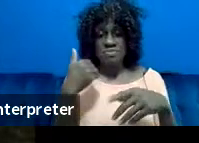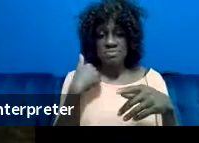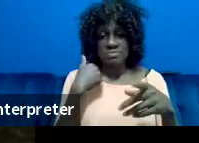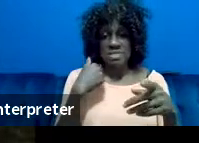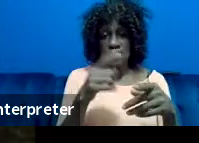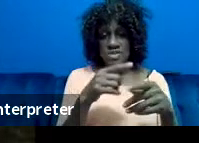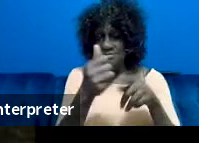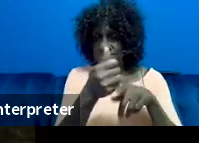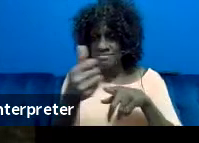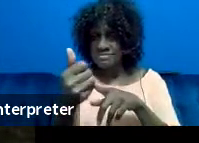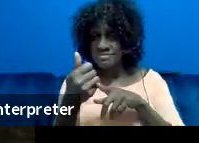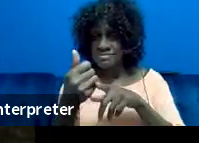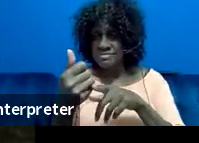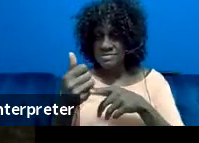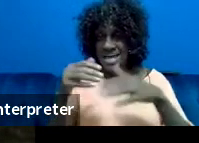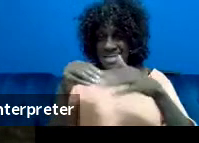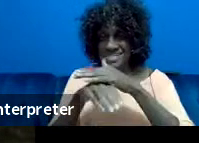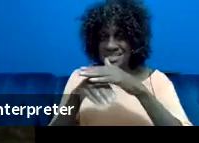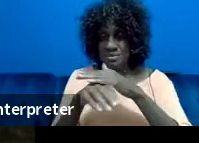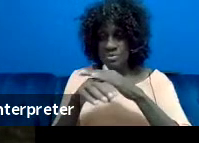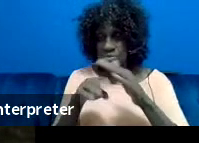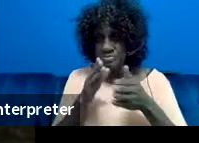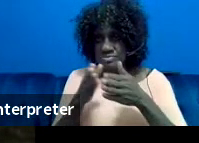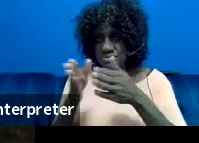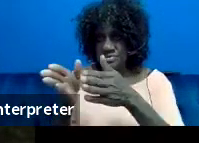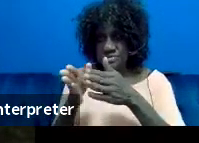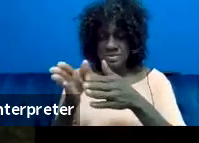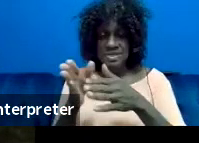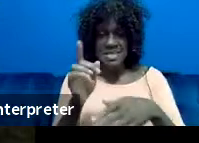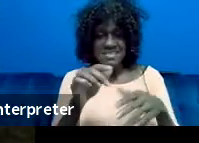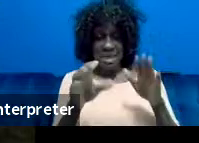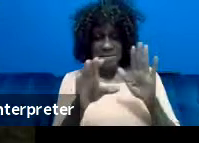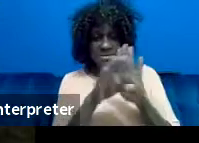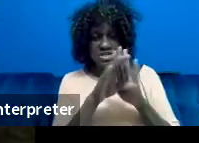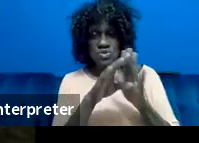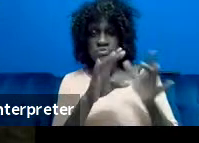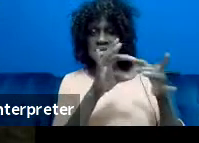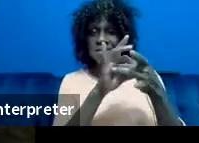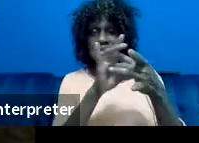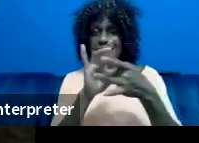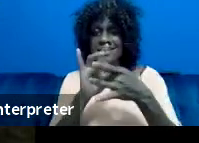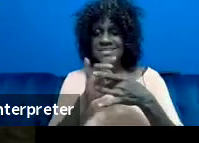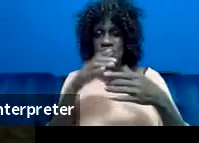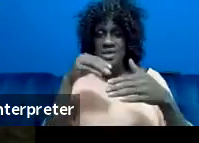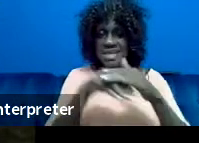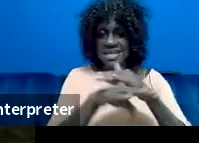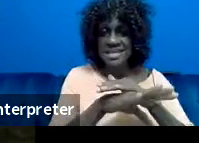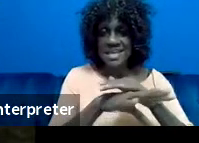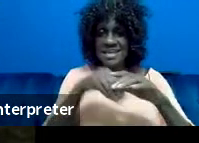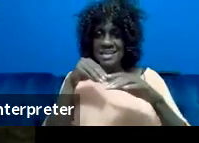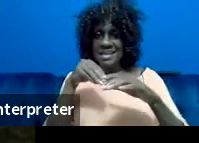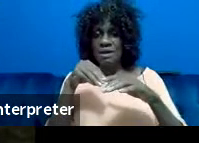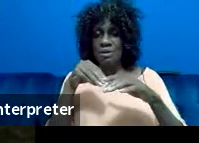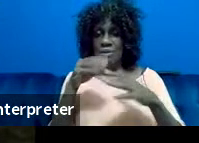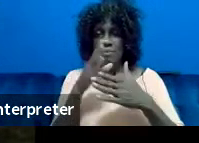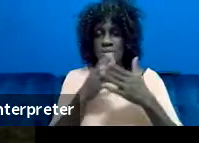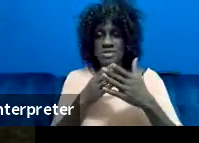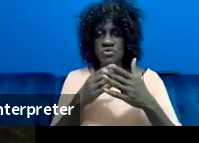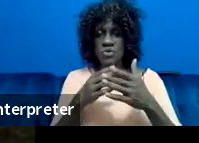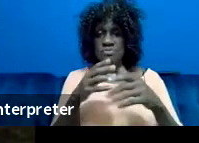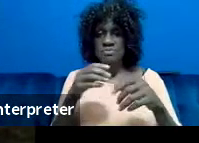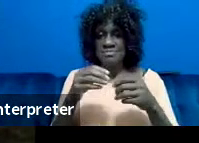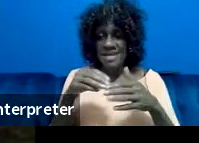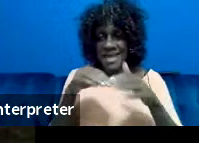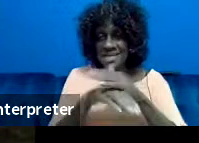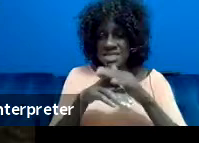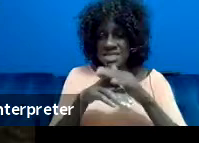So what they're doing in this slide here is that in this photo, we're actually connecting those entry and exit points of accessible play